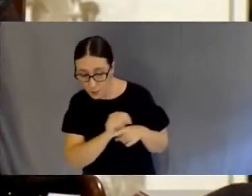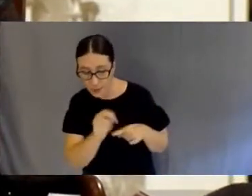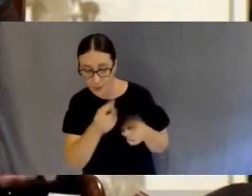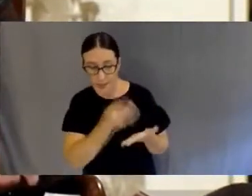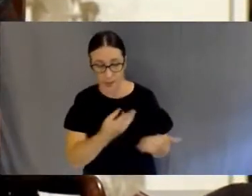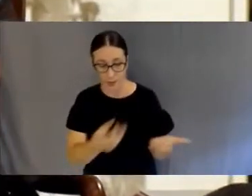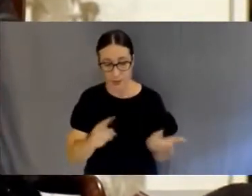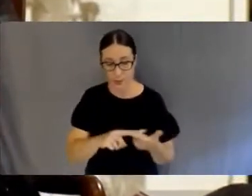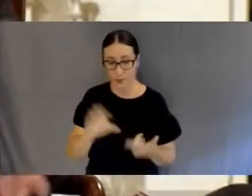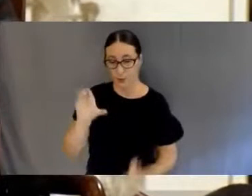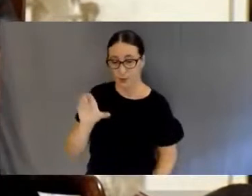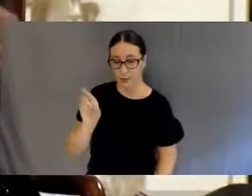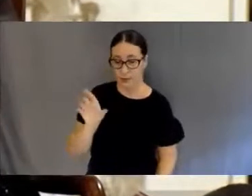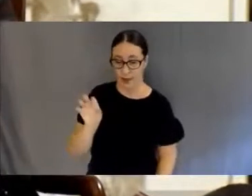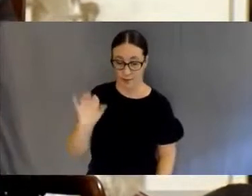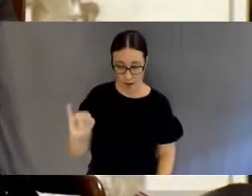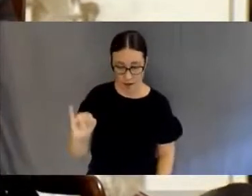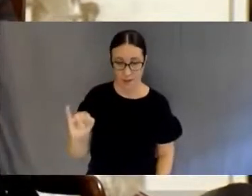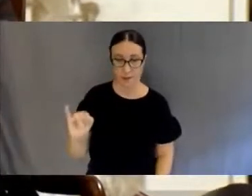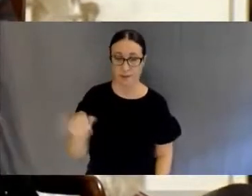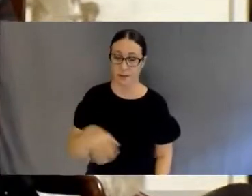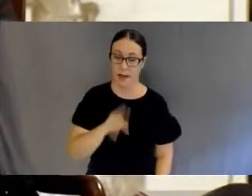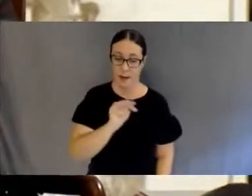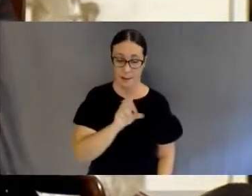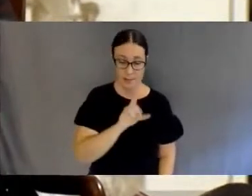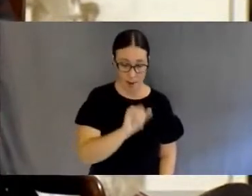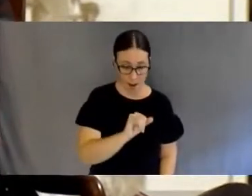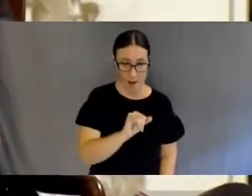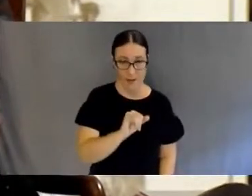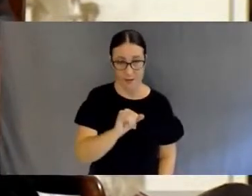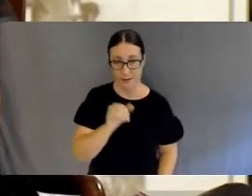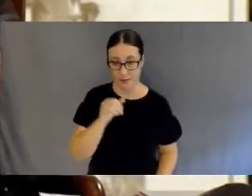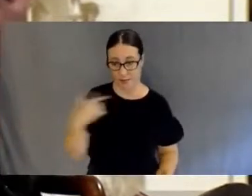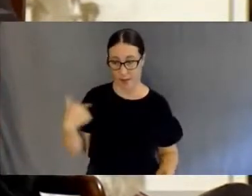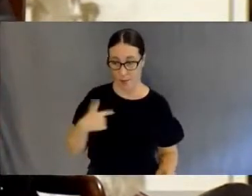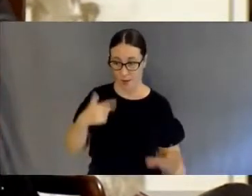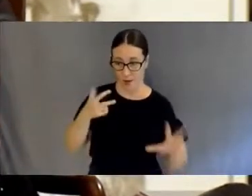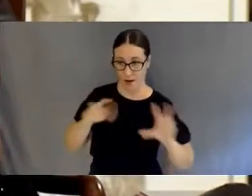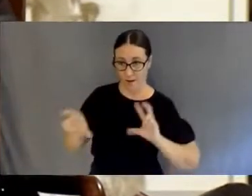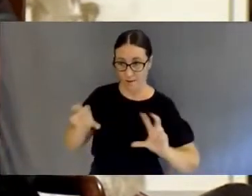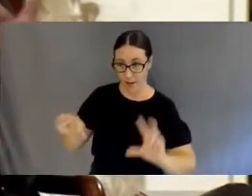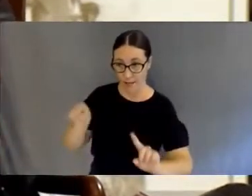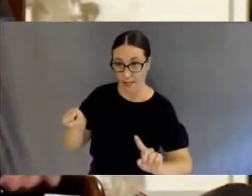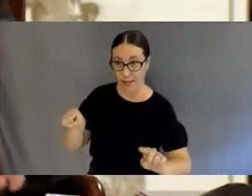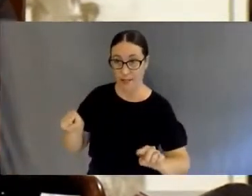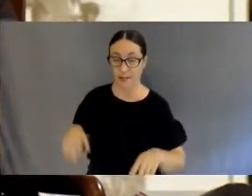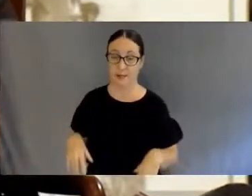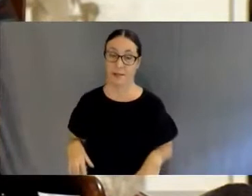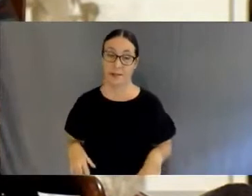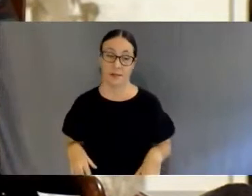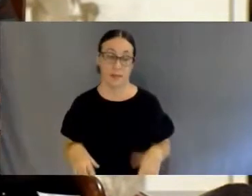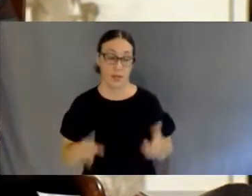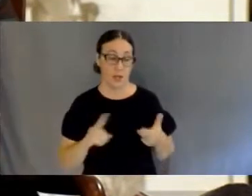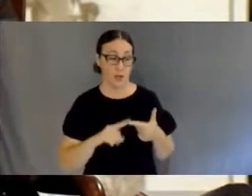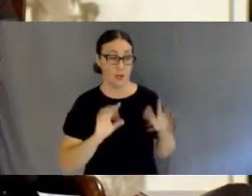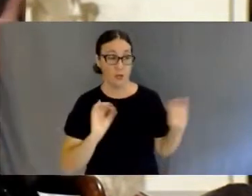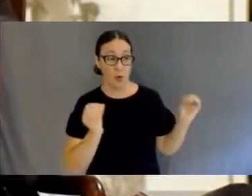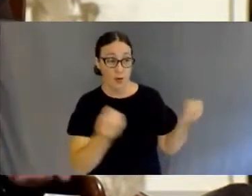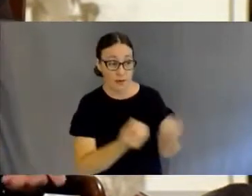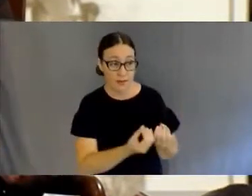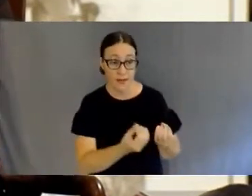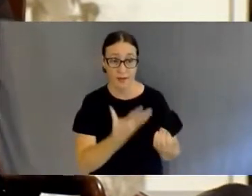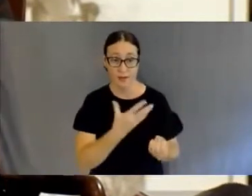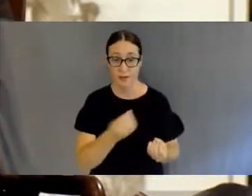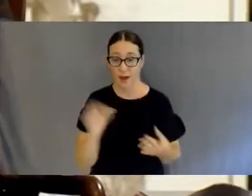to the CDFIs and MDIs that we're investing in, and to the organizations, to the companies